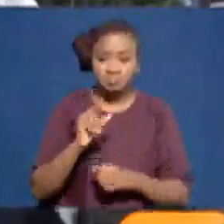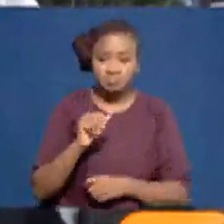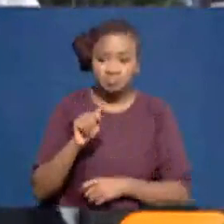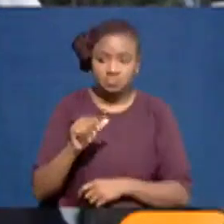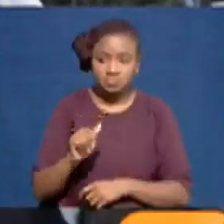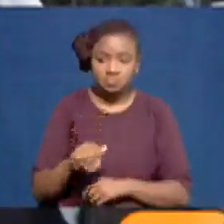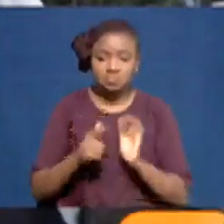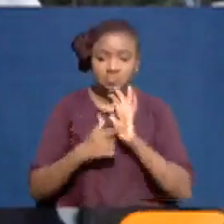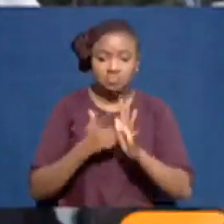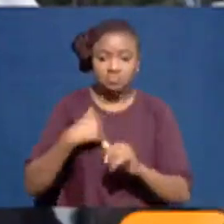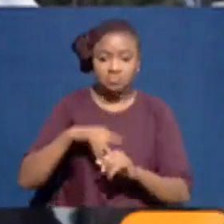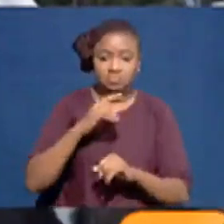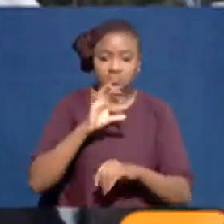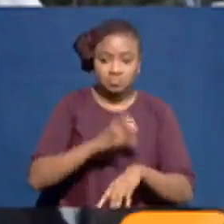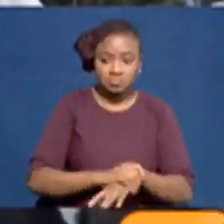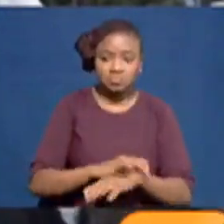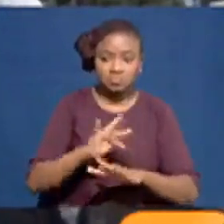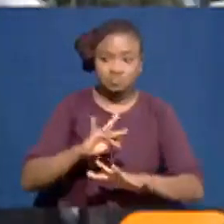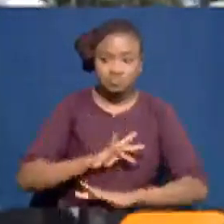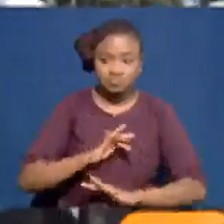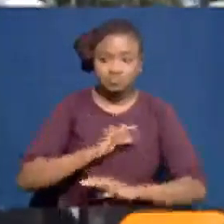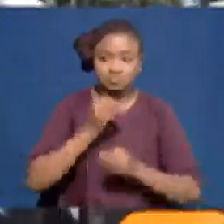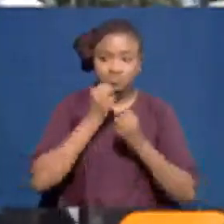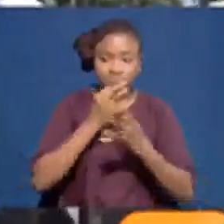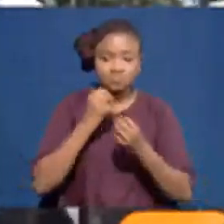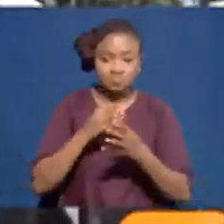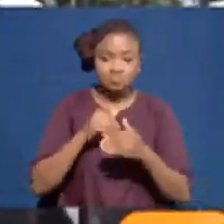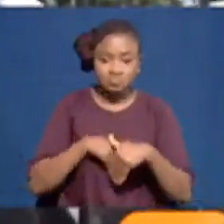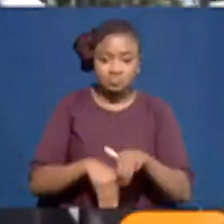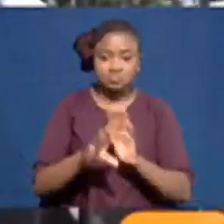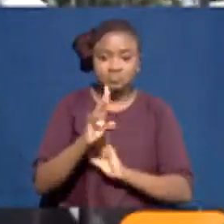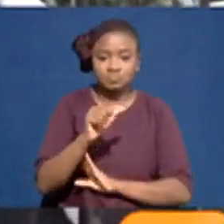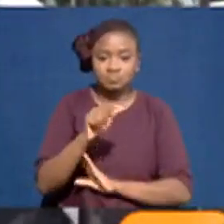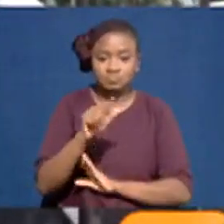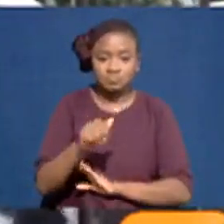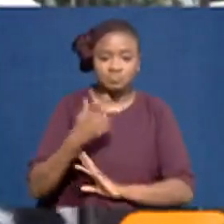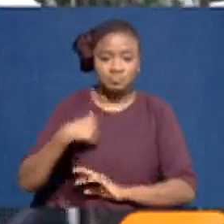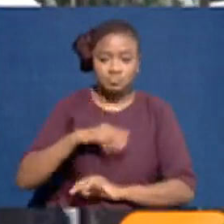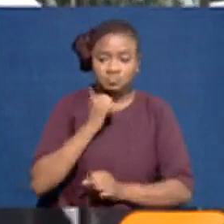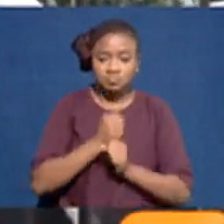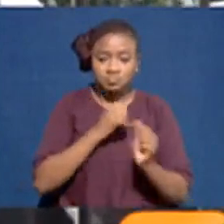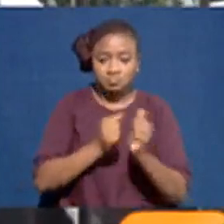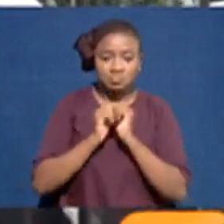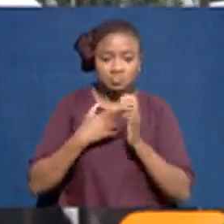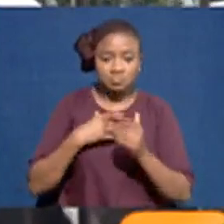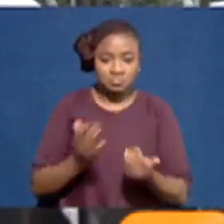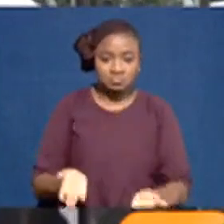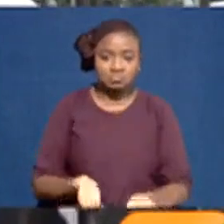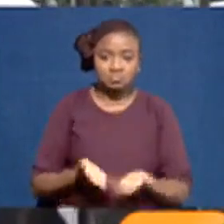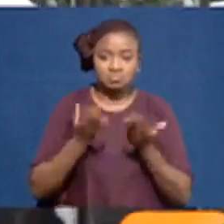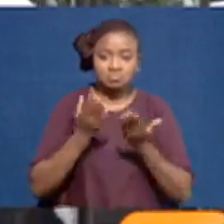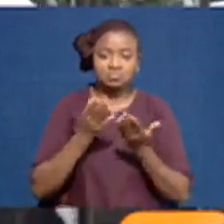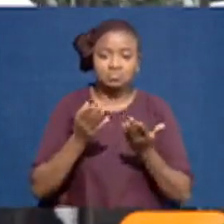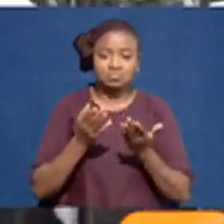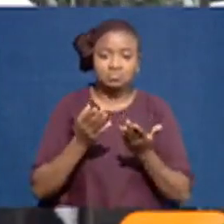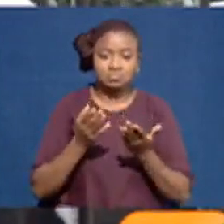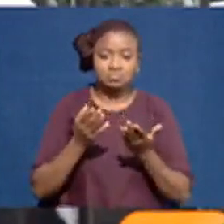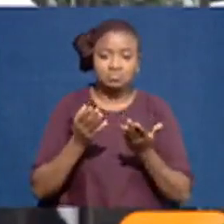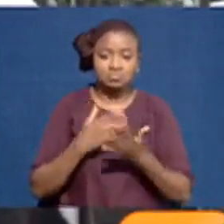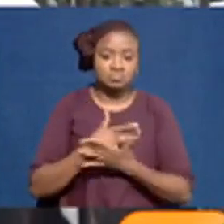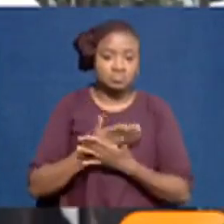having a platform that is data-driven. We are working to become a trusted company with